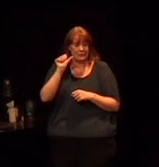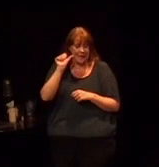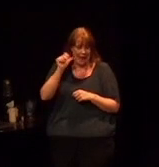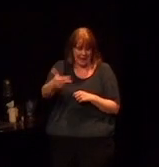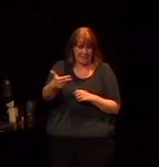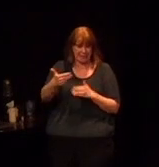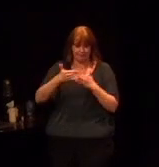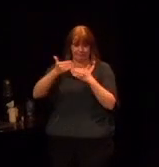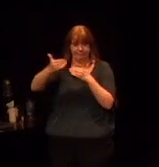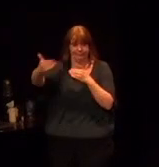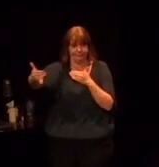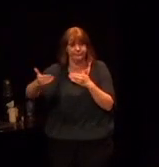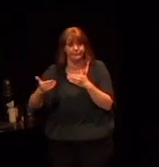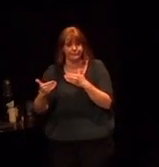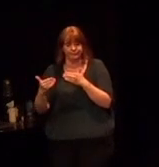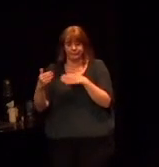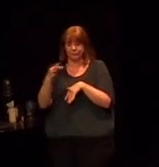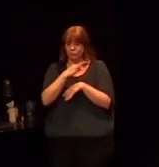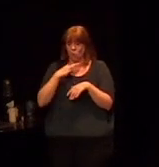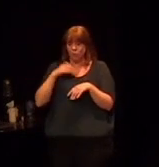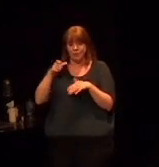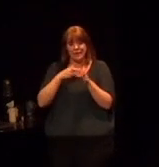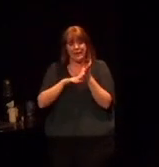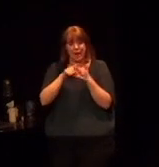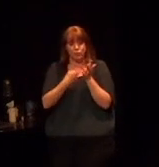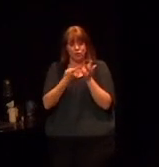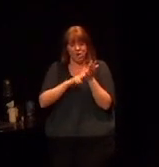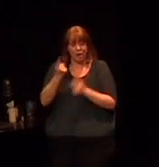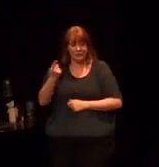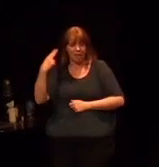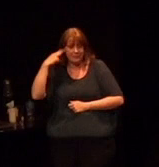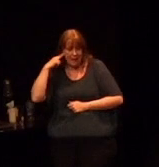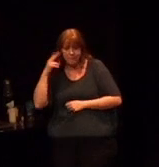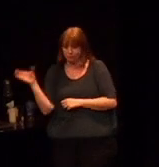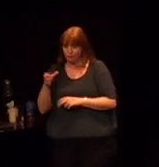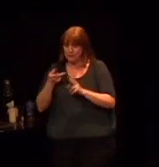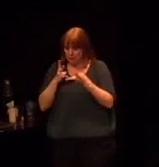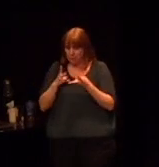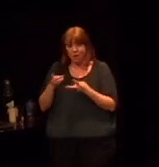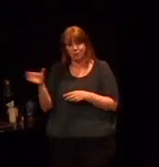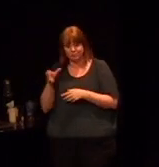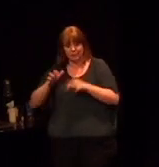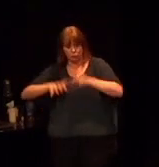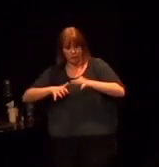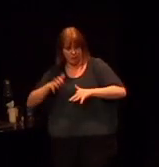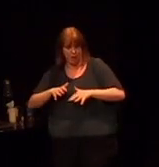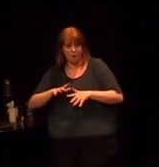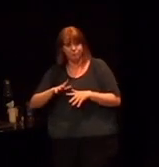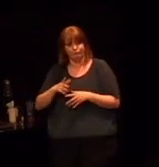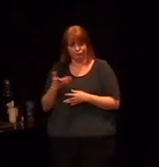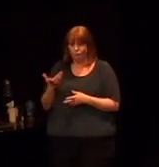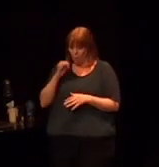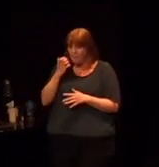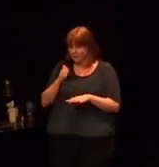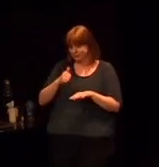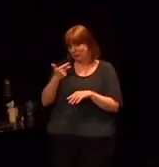sessions. And they'll all be run by Dr. Cameron, who's deaf, and interpreted, and Ben Electronic in particular as well. So that is our